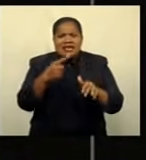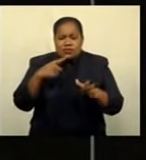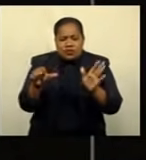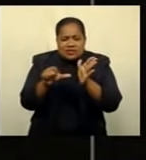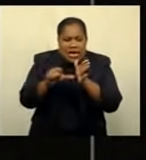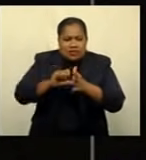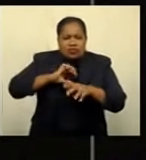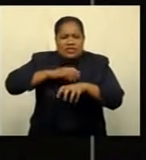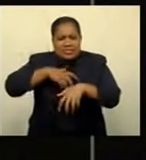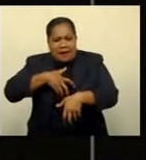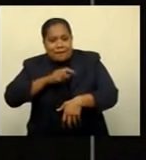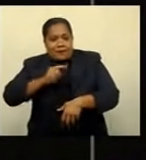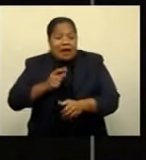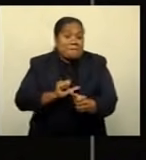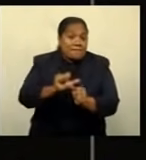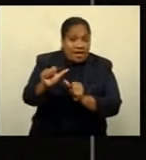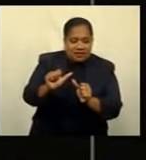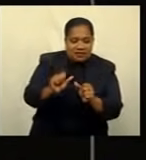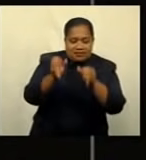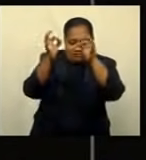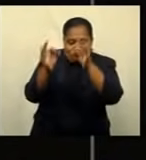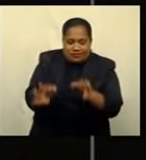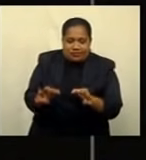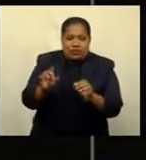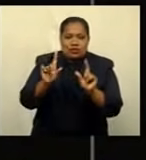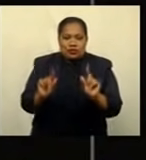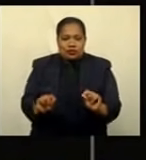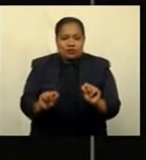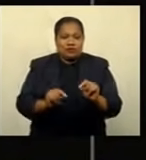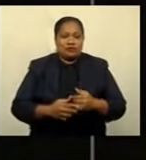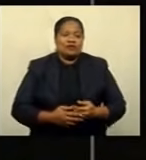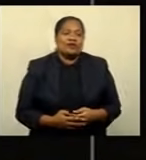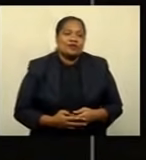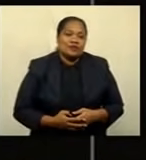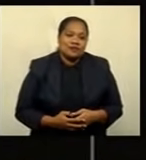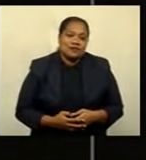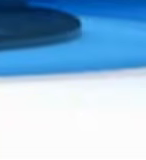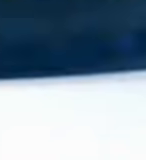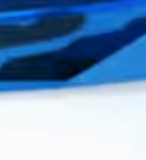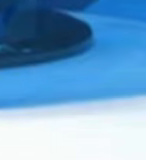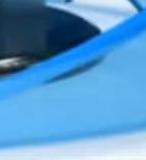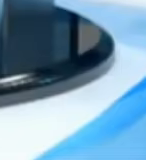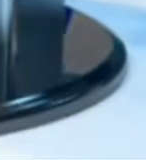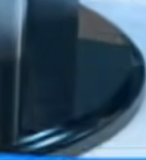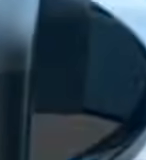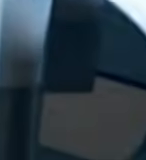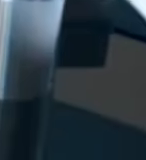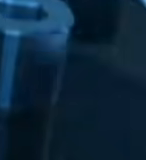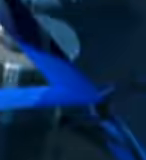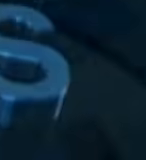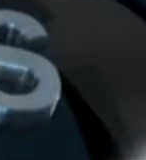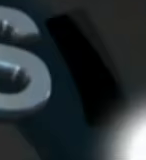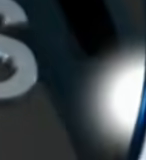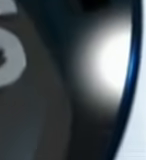it was the best decision he ever made. Felipe Naikaso with tonight's Successful Fijian.